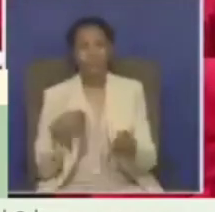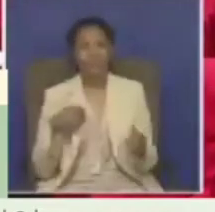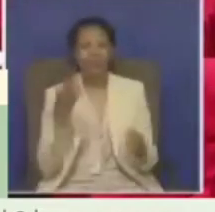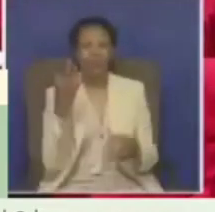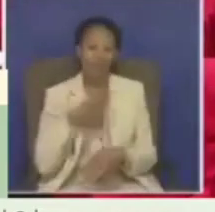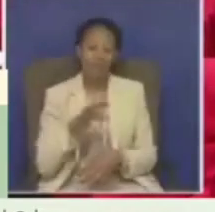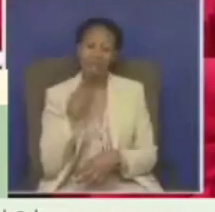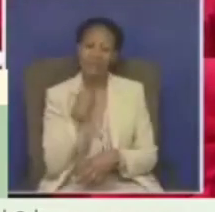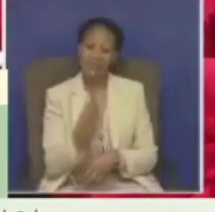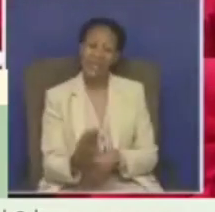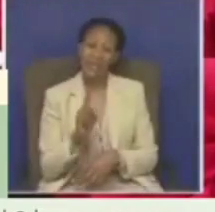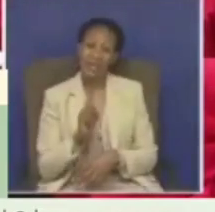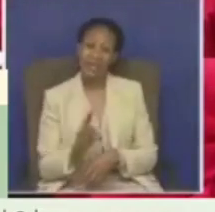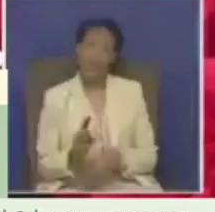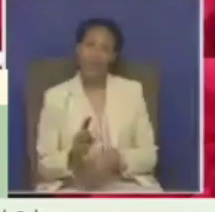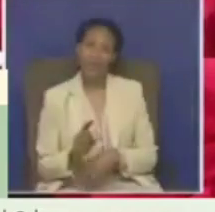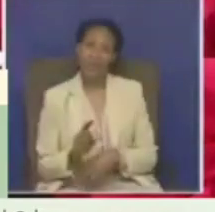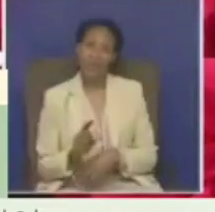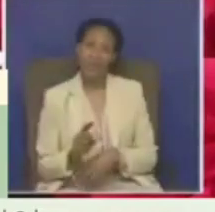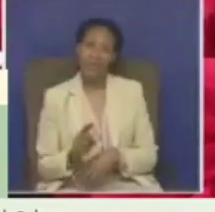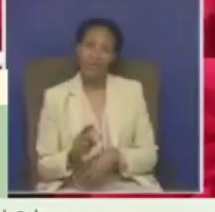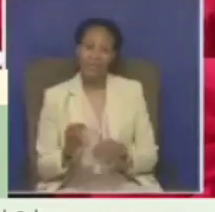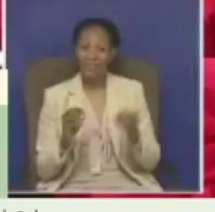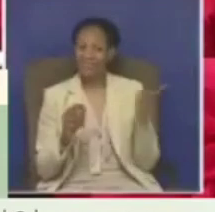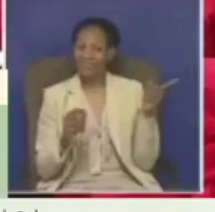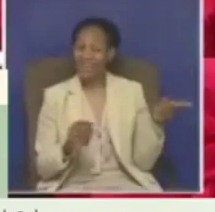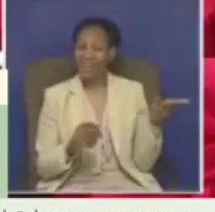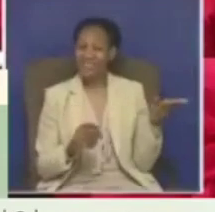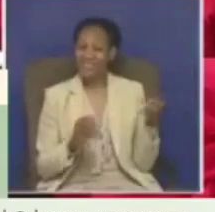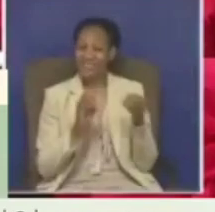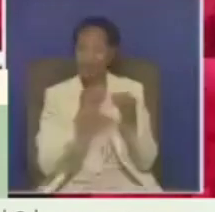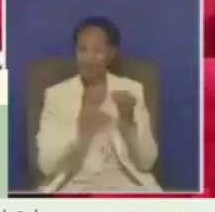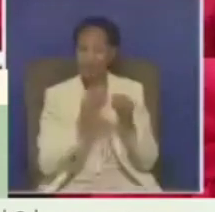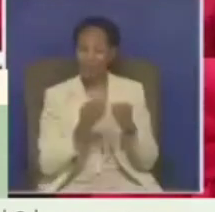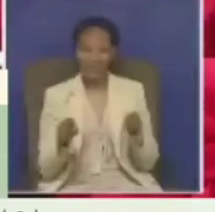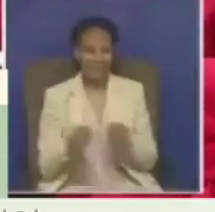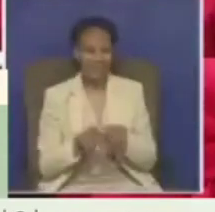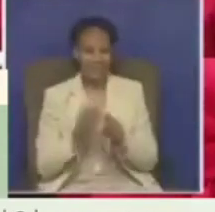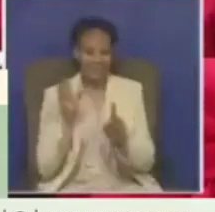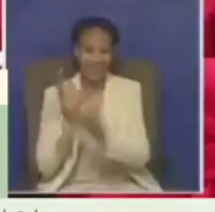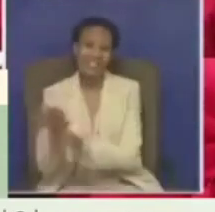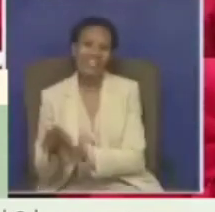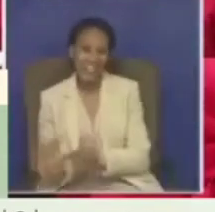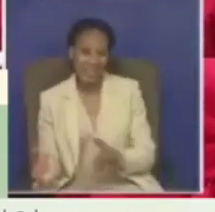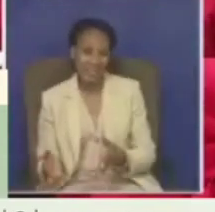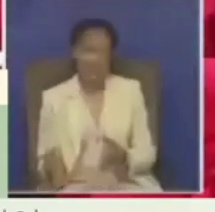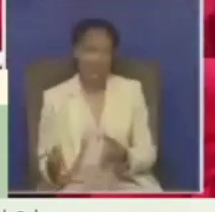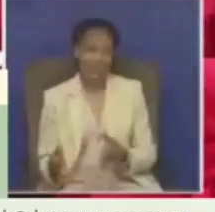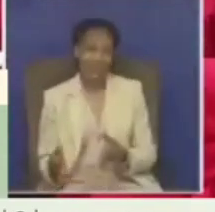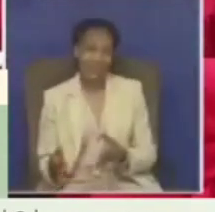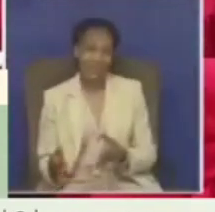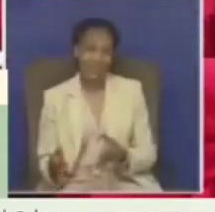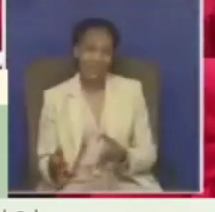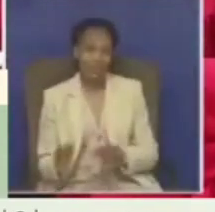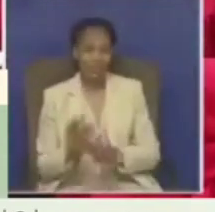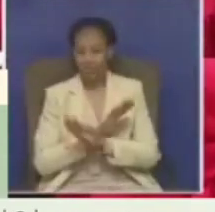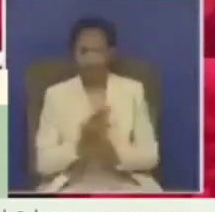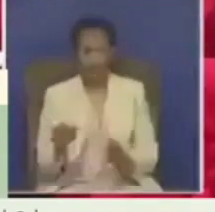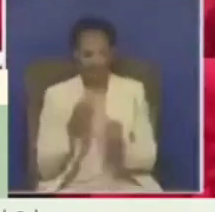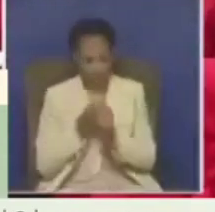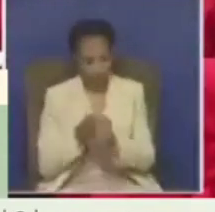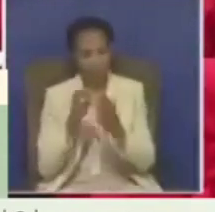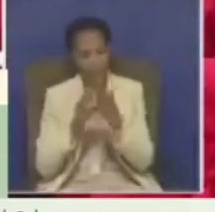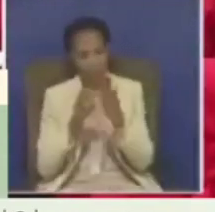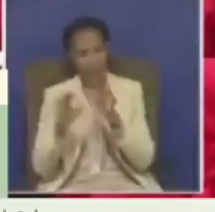to the House Chair that this amendment was an ambush, not done in keeping with parliamentary